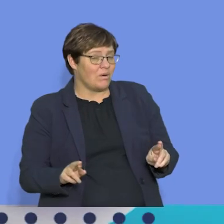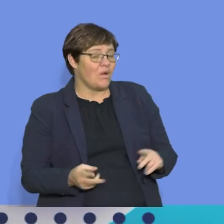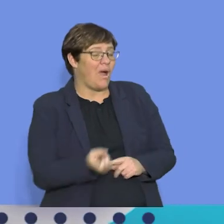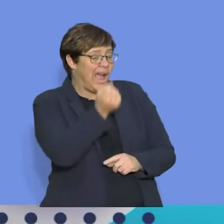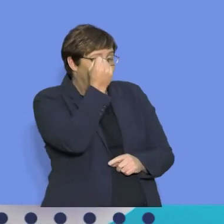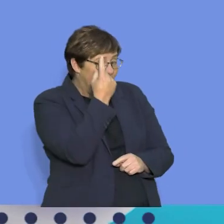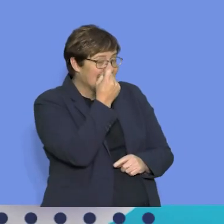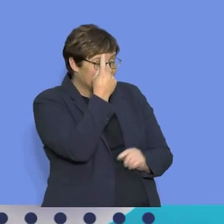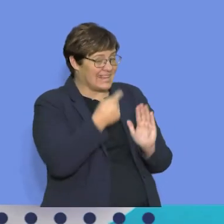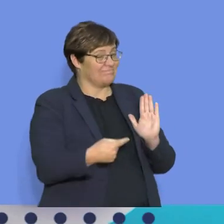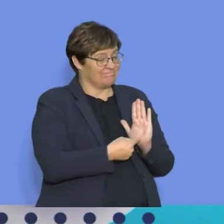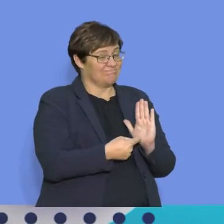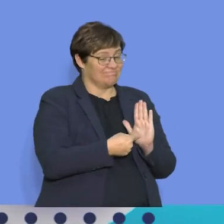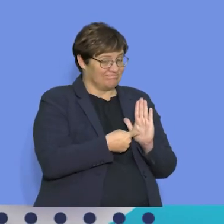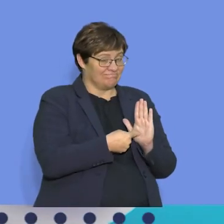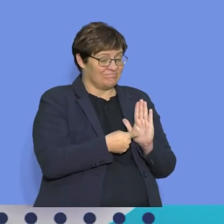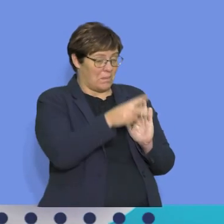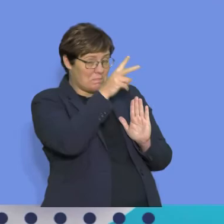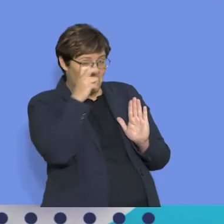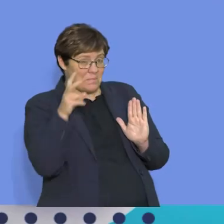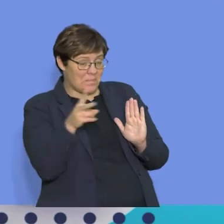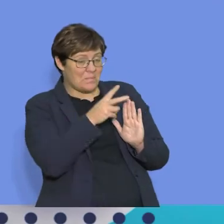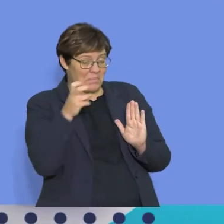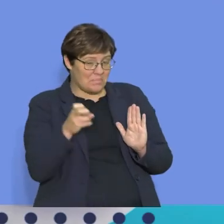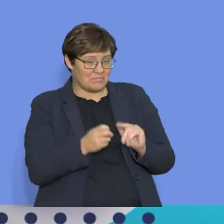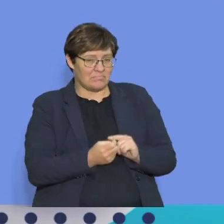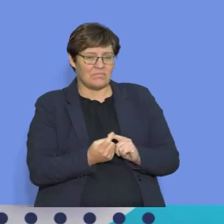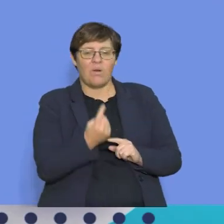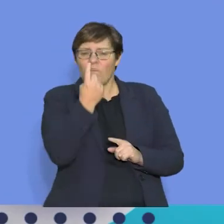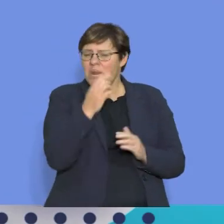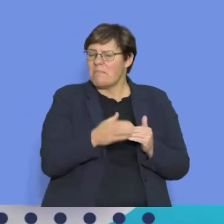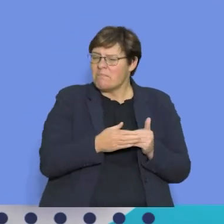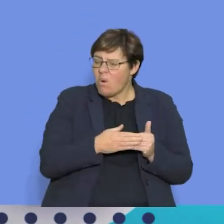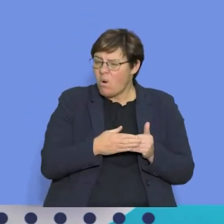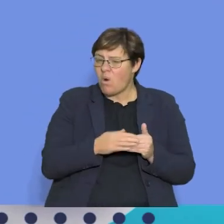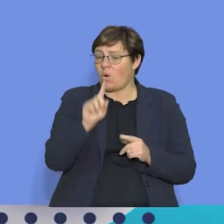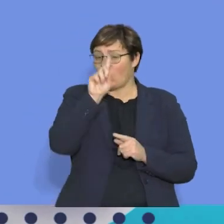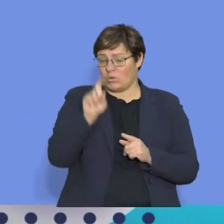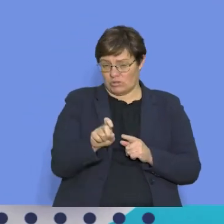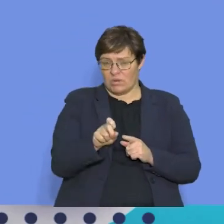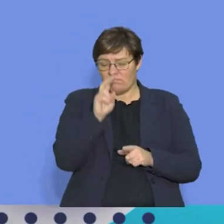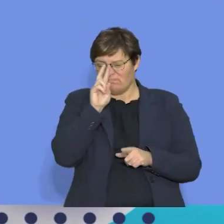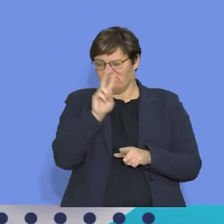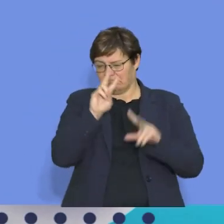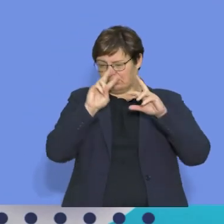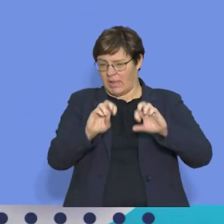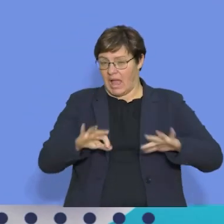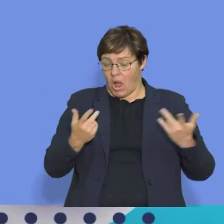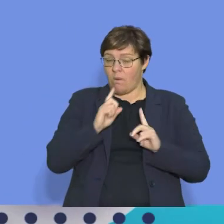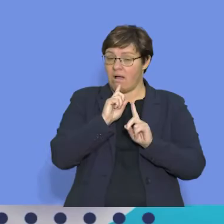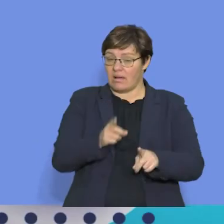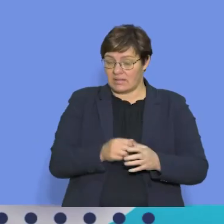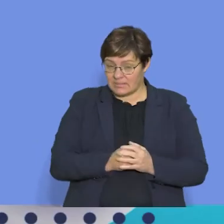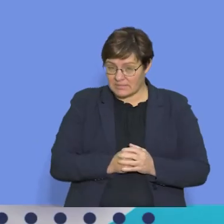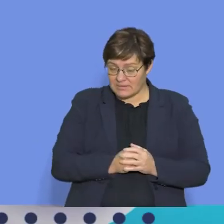Hopefully by now you're getting the hang of this, because there's one more different type of question that we need to have a